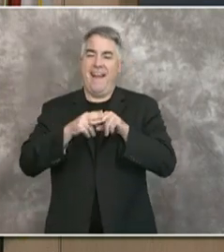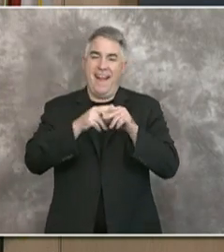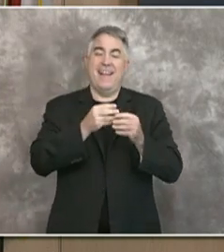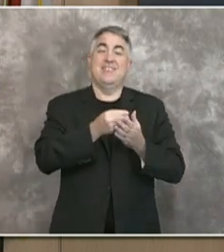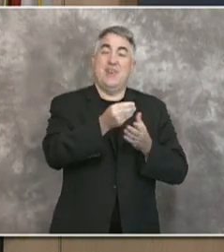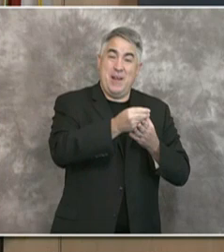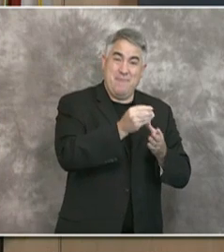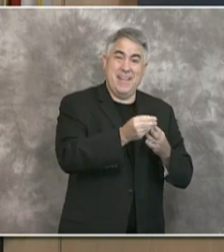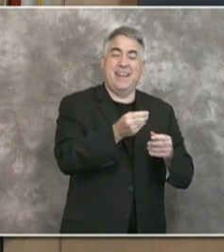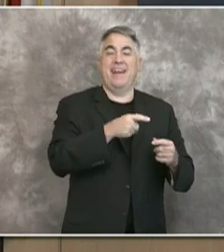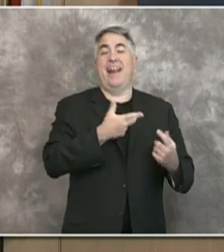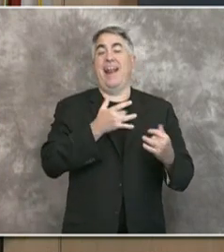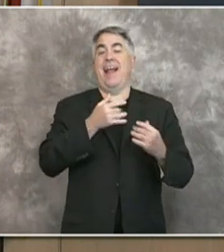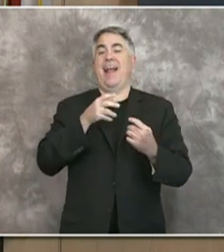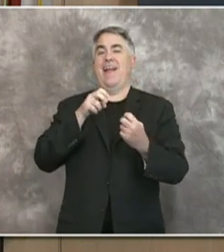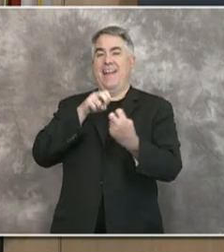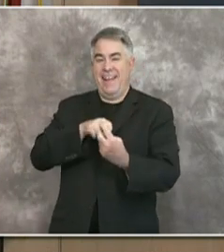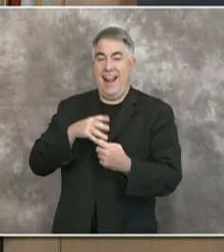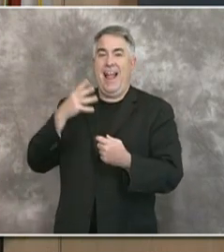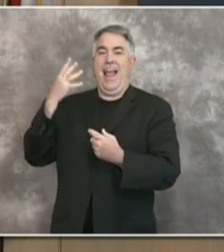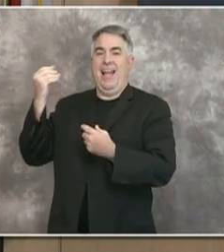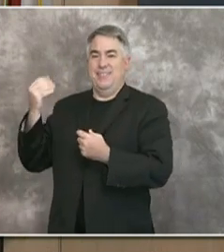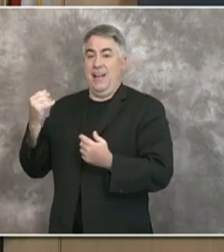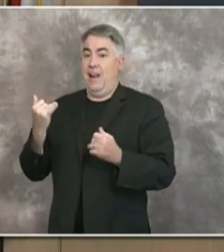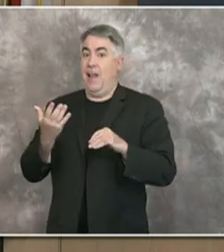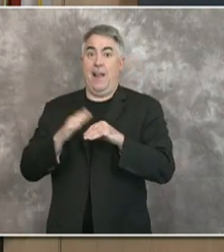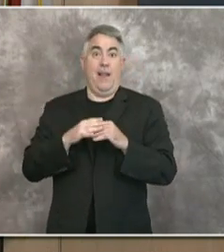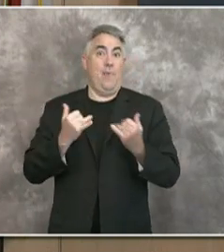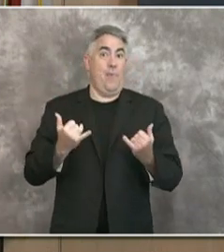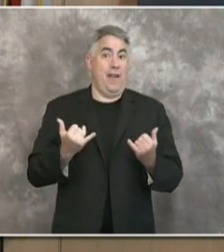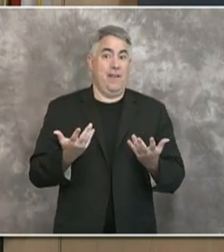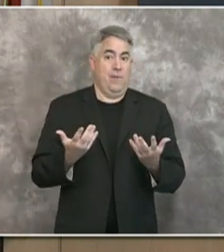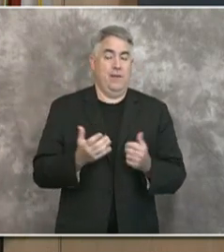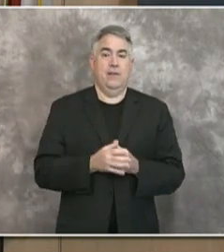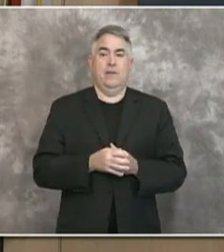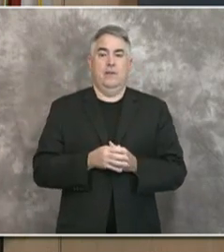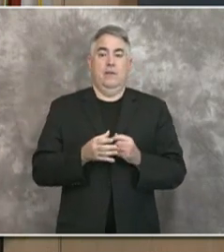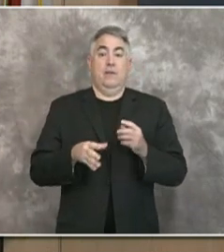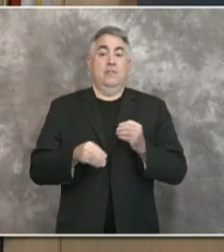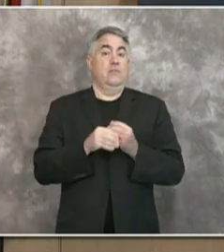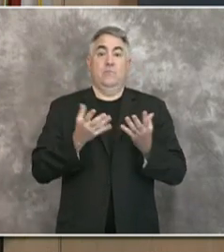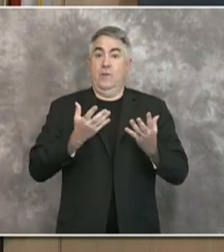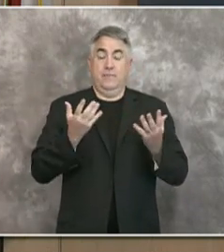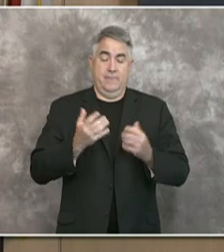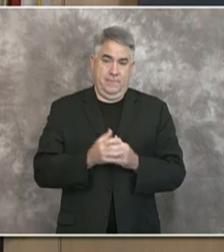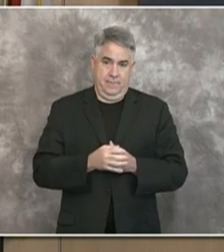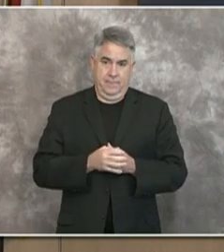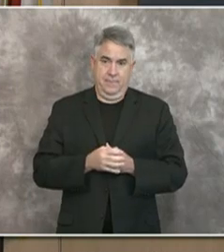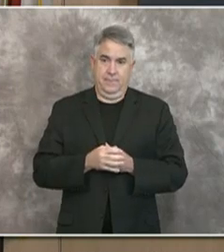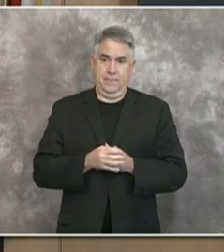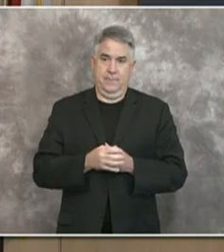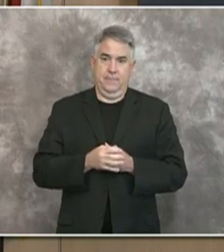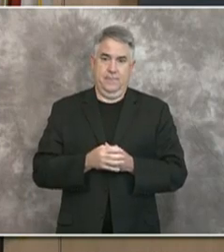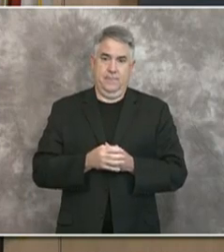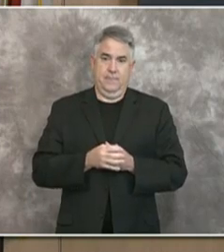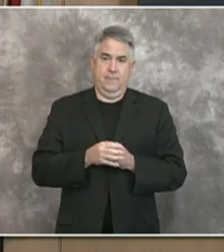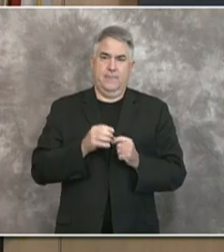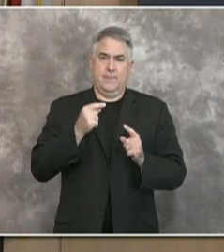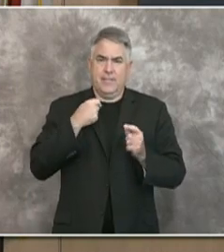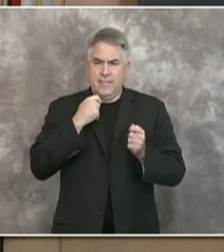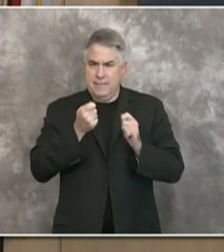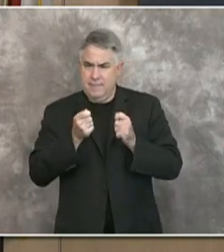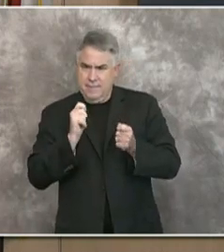more. Today, we're going to discuss some additional changes as we work to reopen different aspects of our